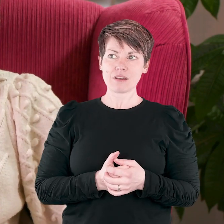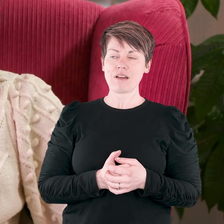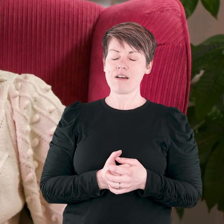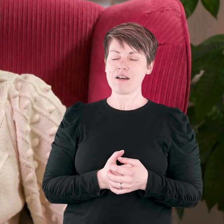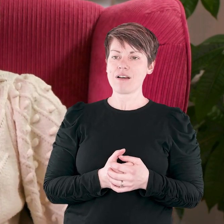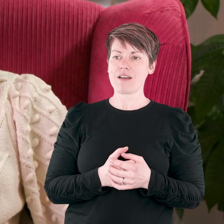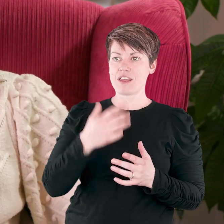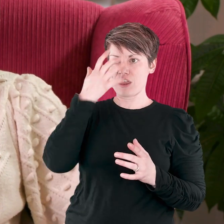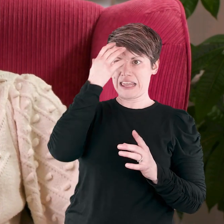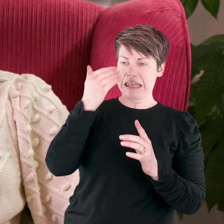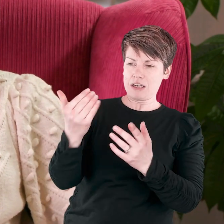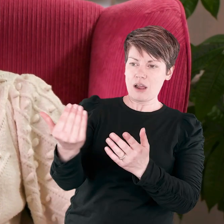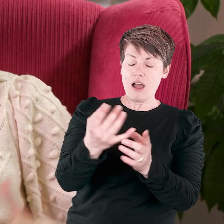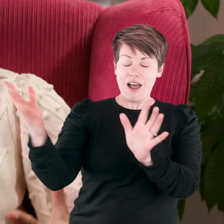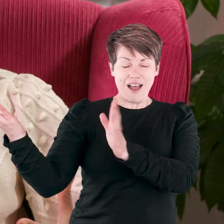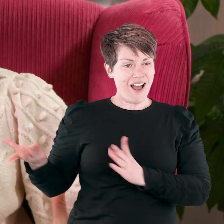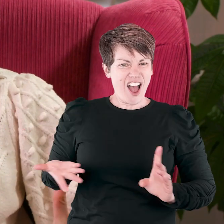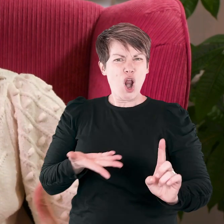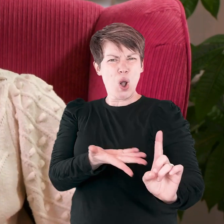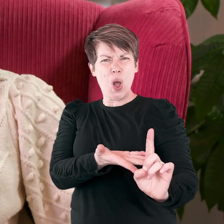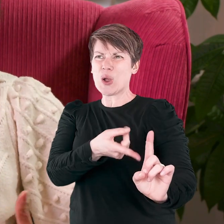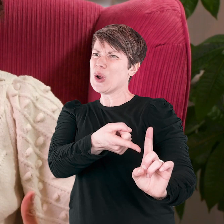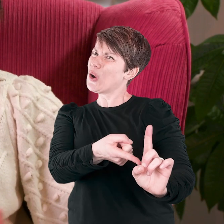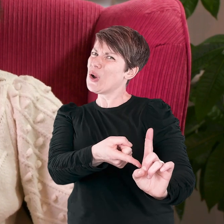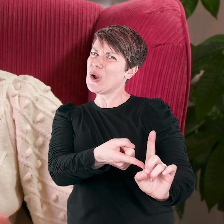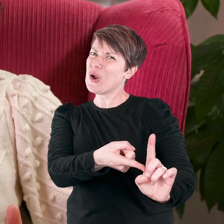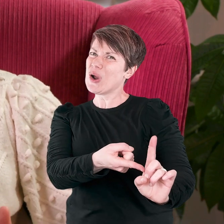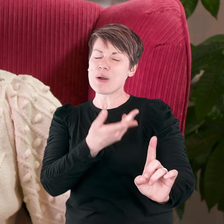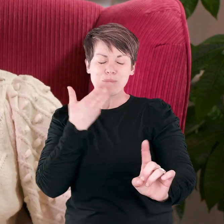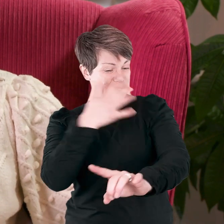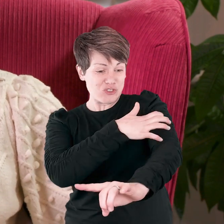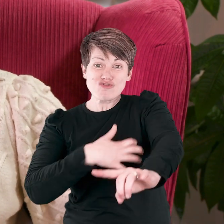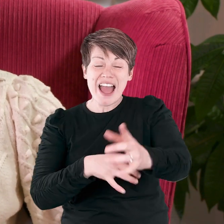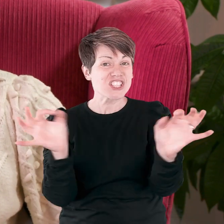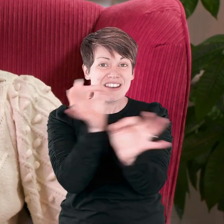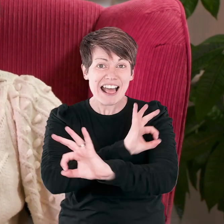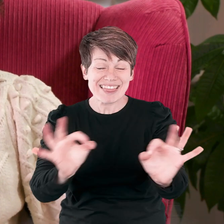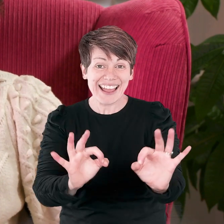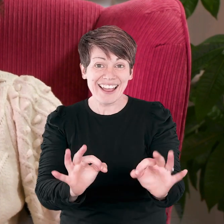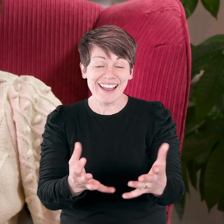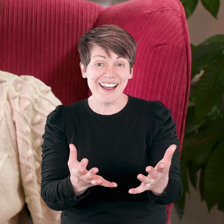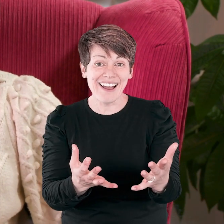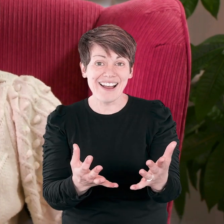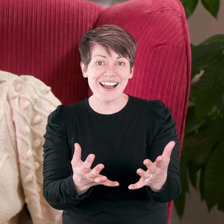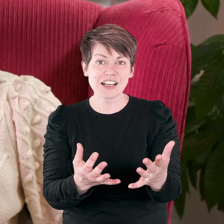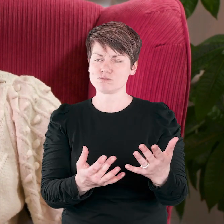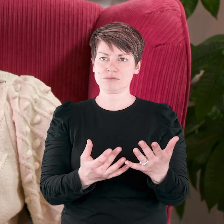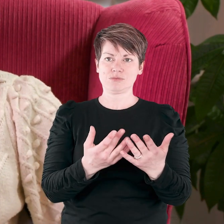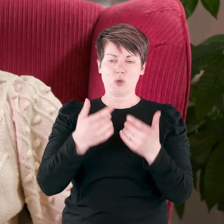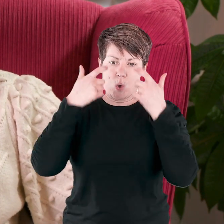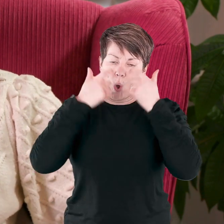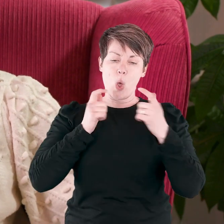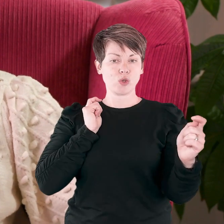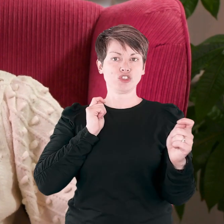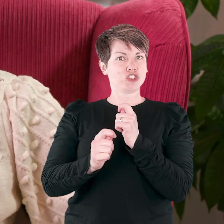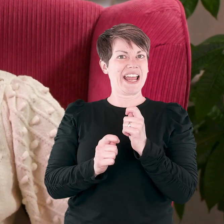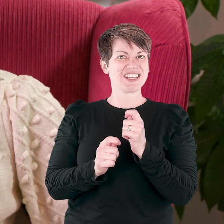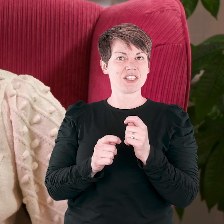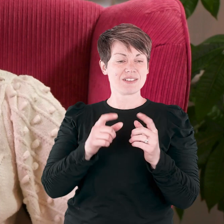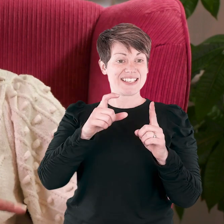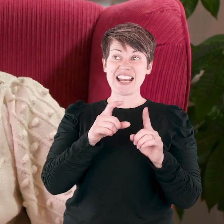The king brought Daniel out of the den. "Look," he said, "Daniel doesn't even have a scratch." The king made a new law.